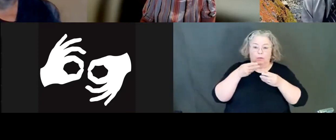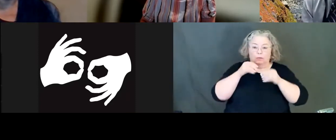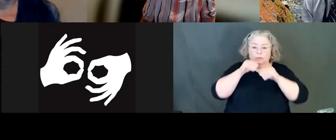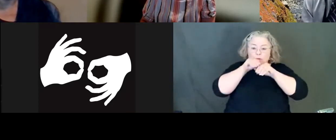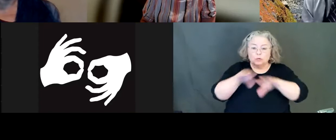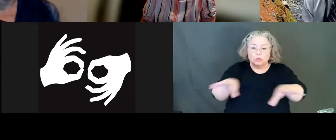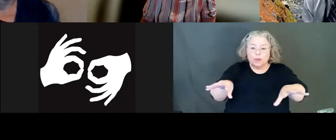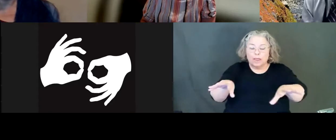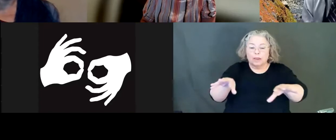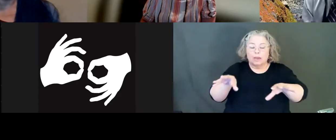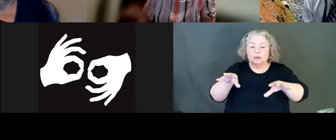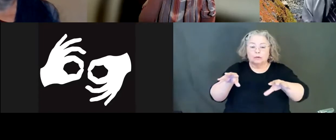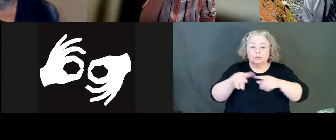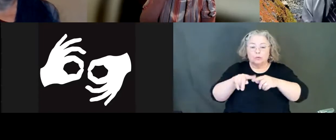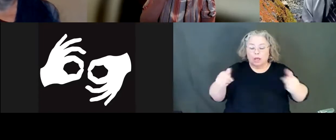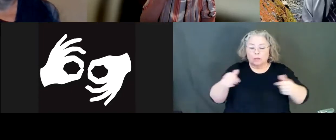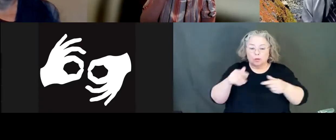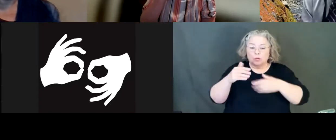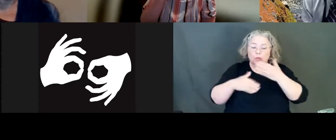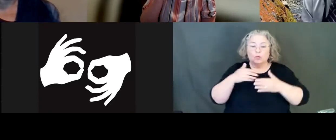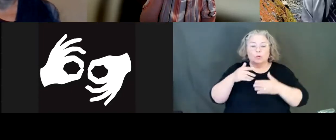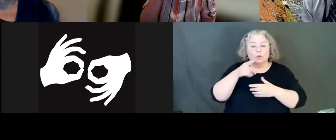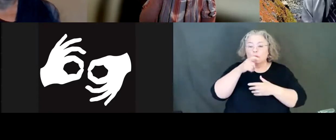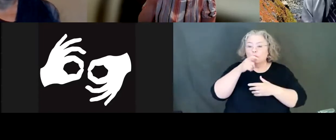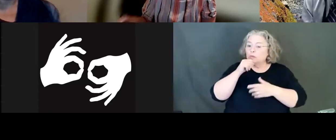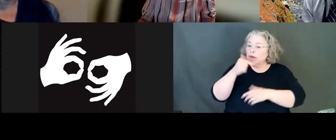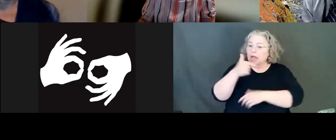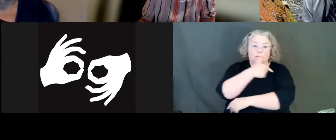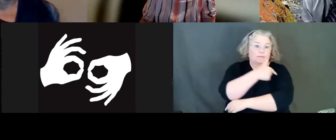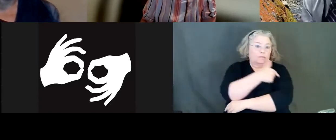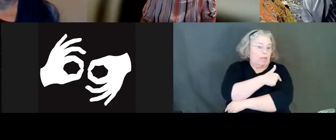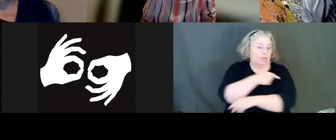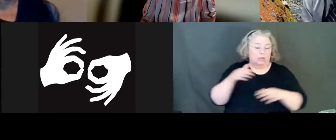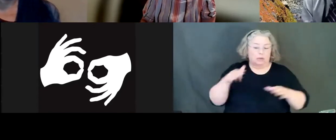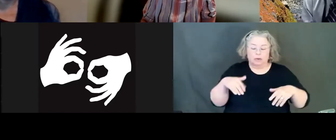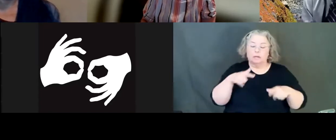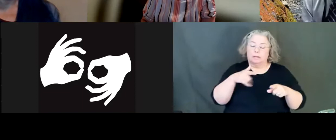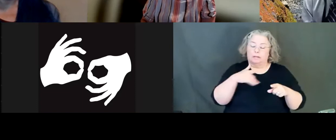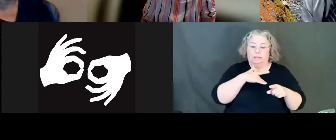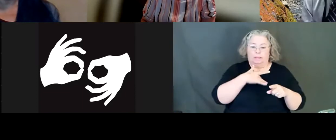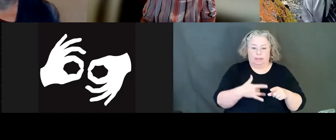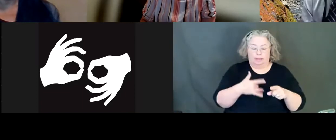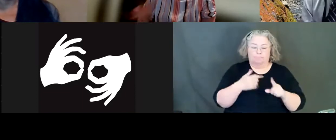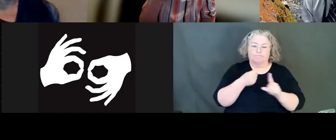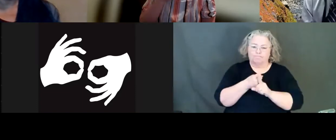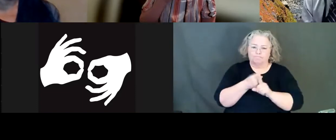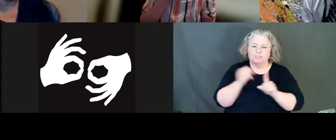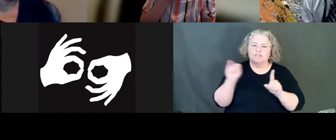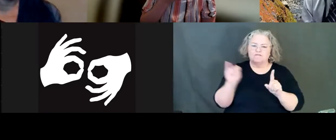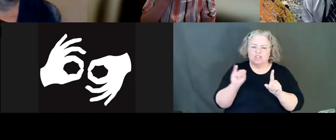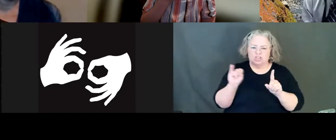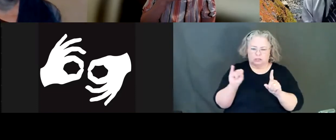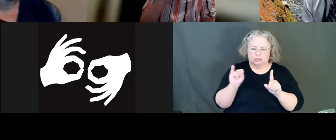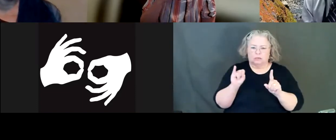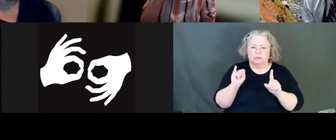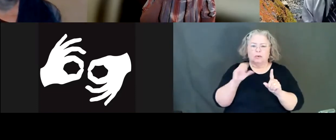moving things along too, is those who are not vaccinated are more likely to get infected, and then they're more likely